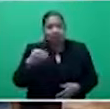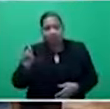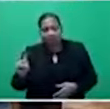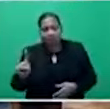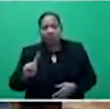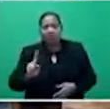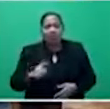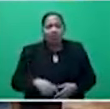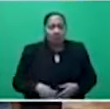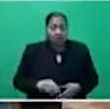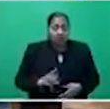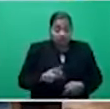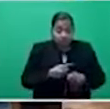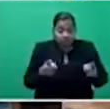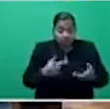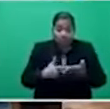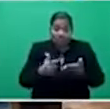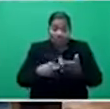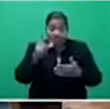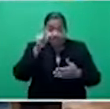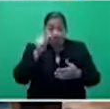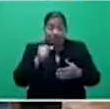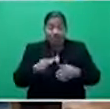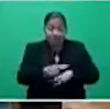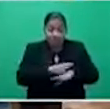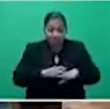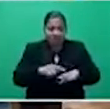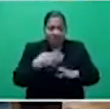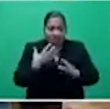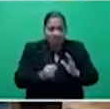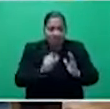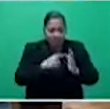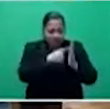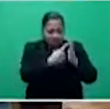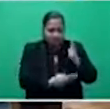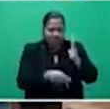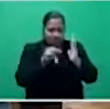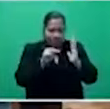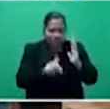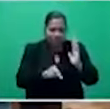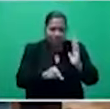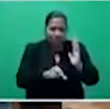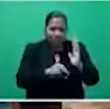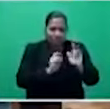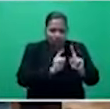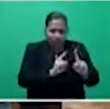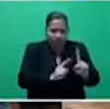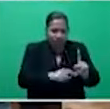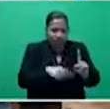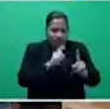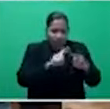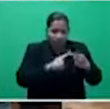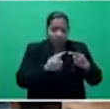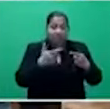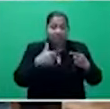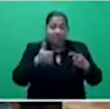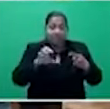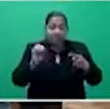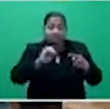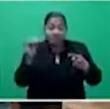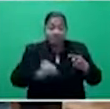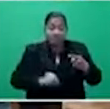iTaukei land, there are 5 things you have to comply with. One, of course, you have to have 60% of the members of the landowning unit,